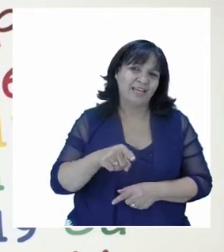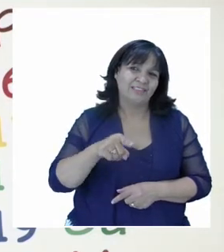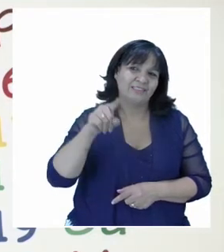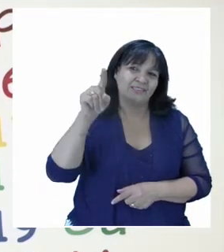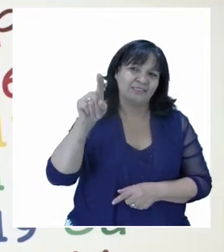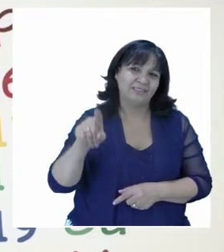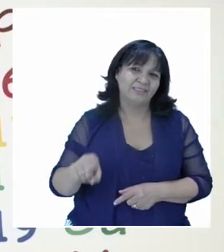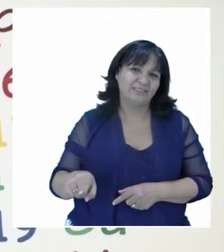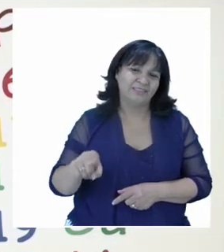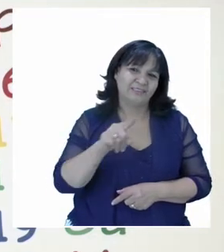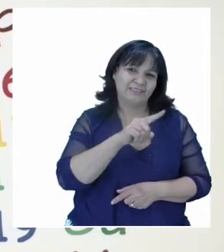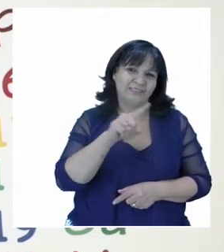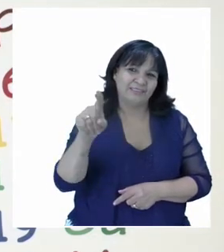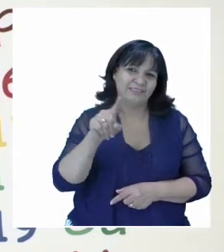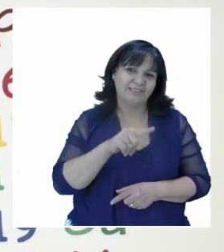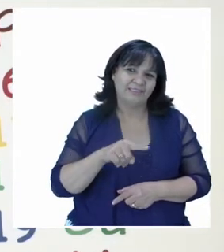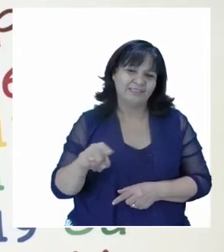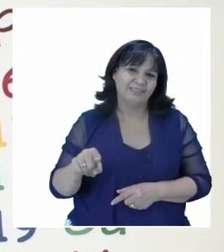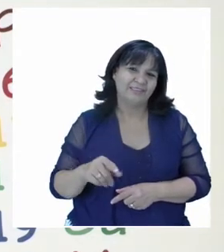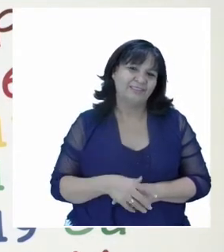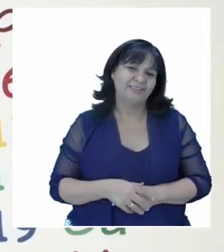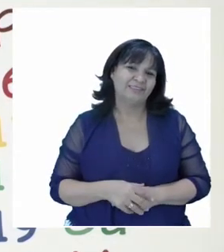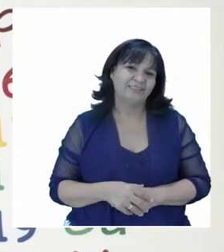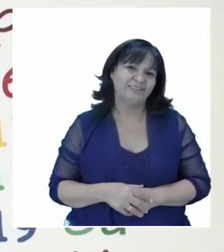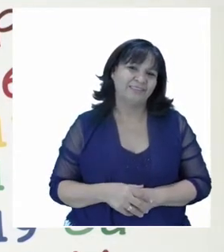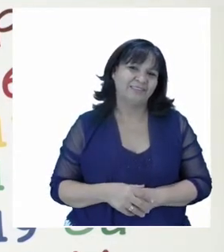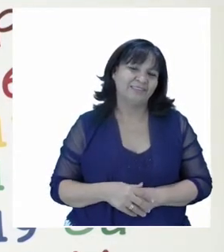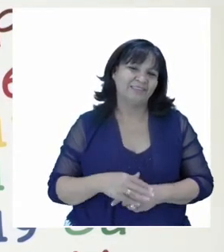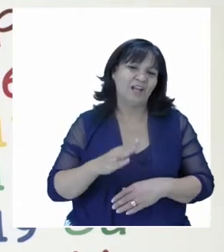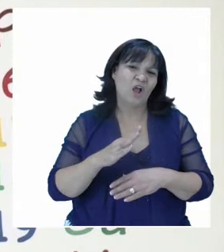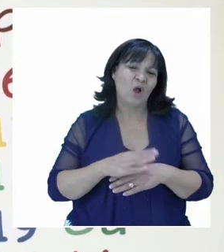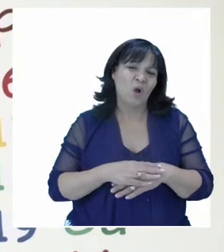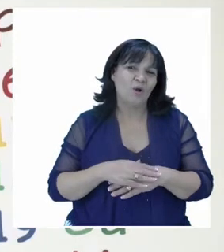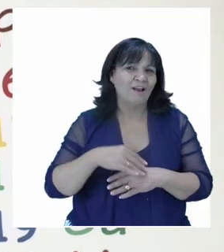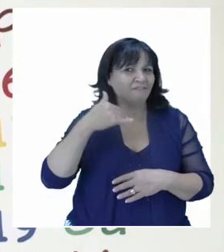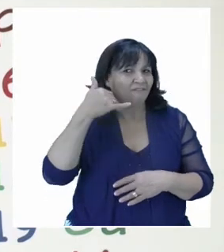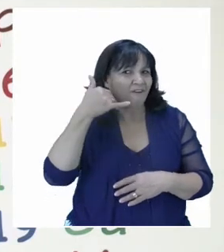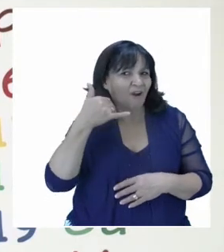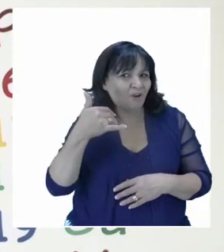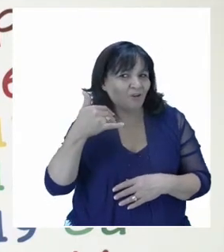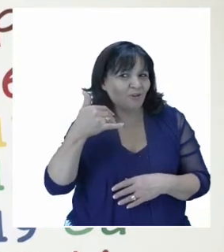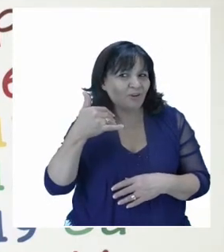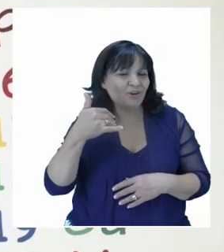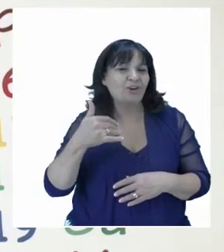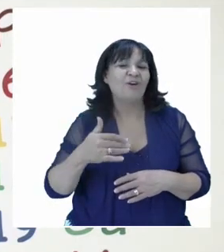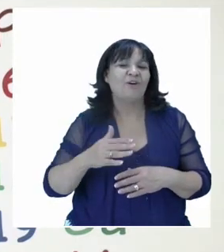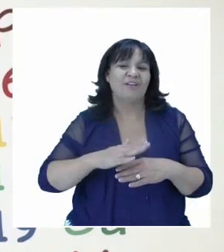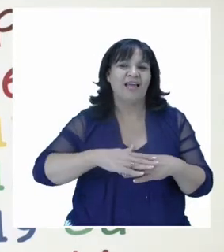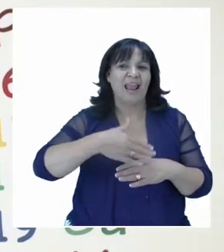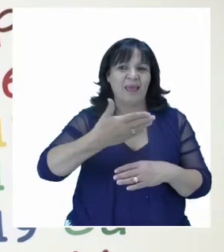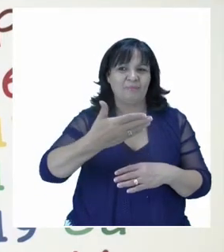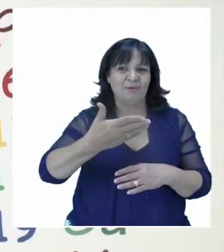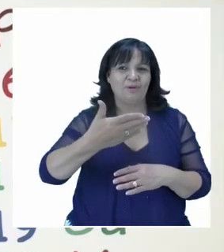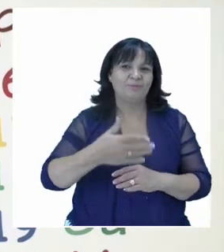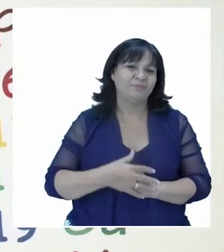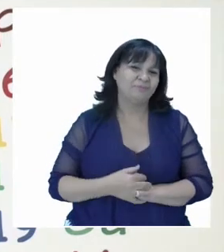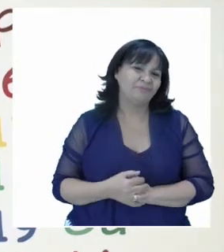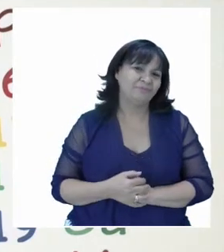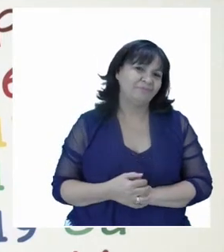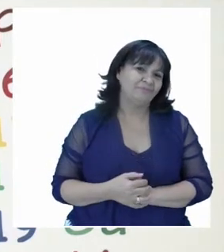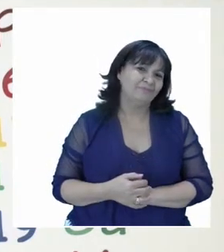on a phone or on a laptop. Inside a hashtag is